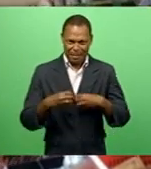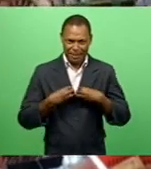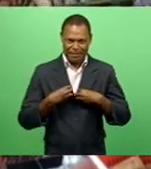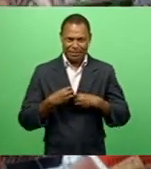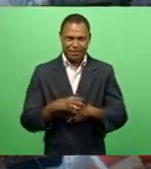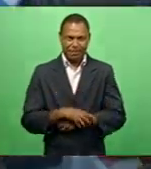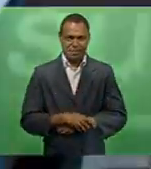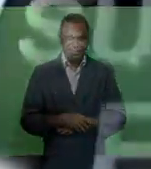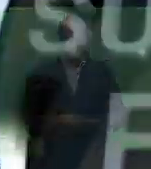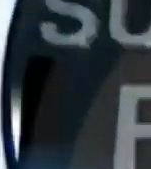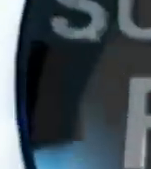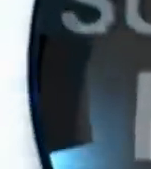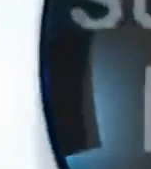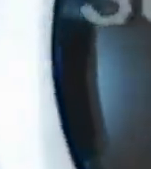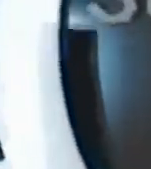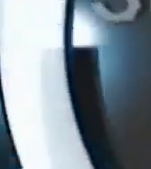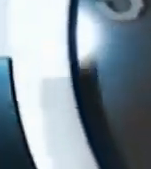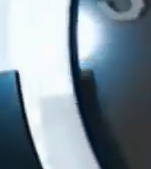News.